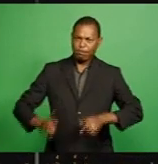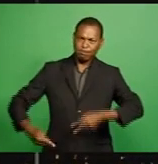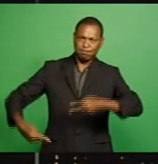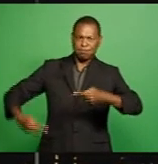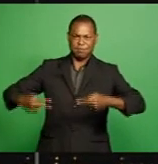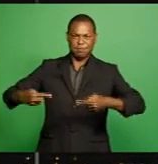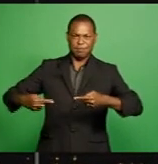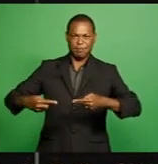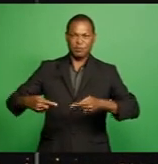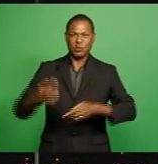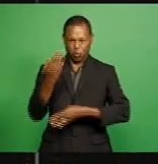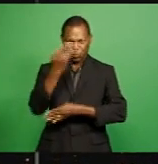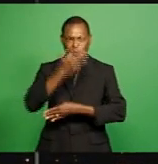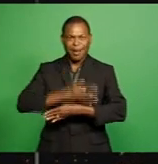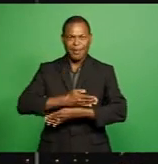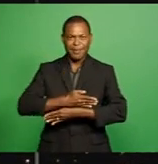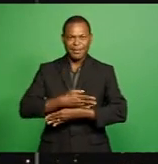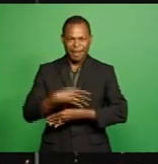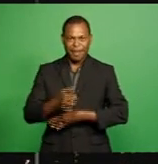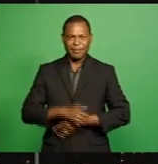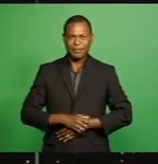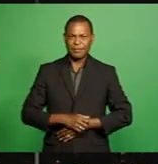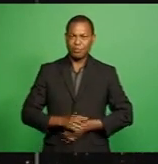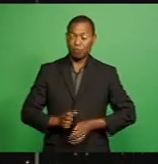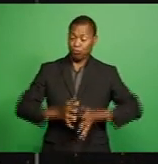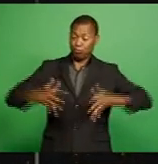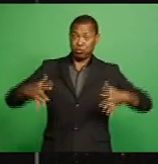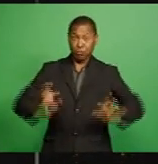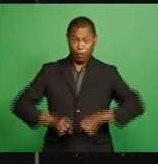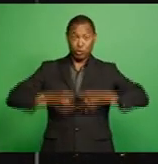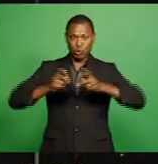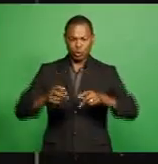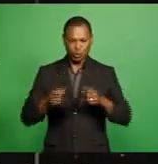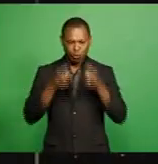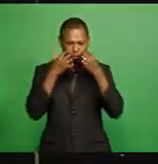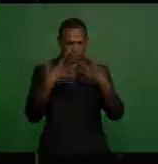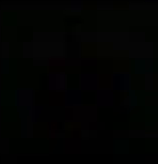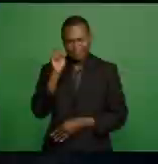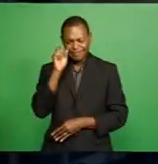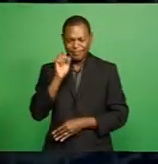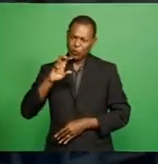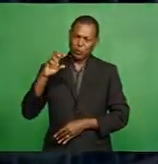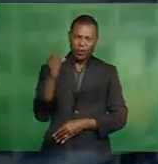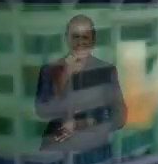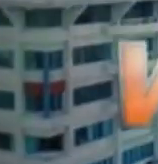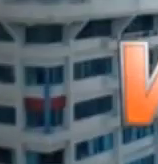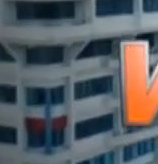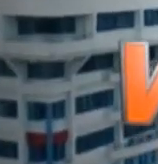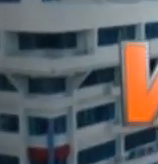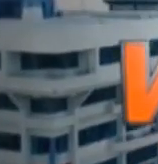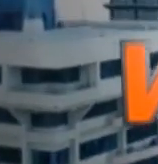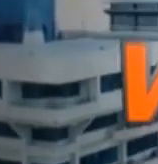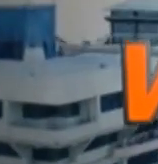Fa tonight. It's a big opportunity for both boxers to show the world what they've got.